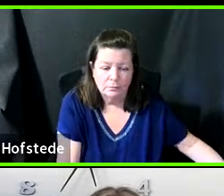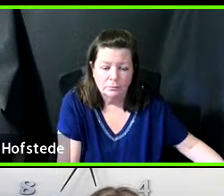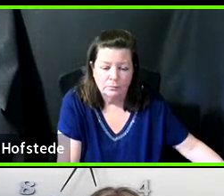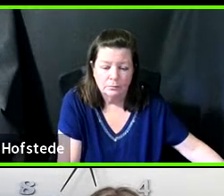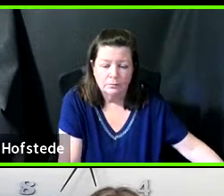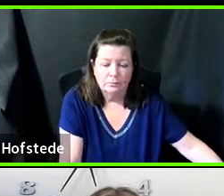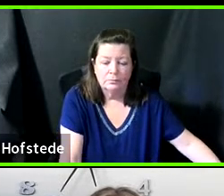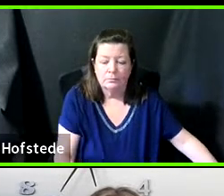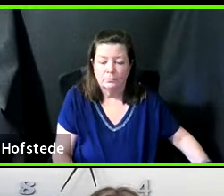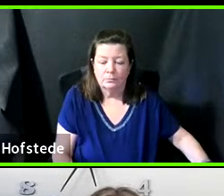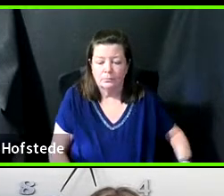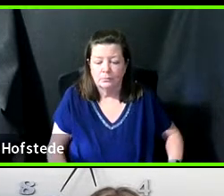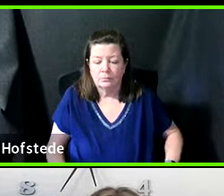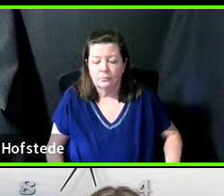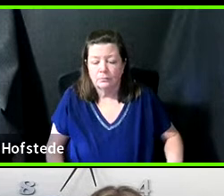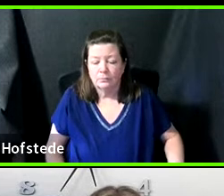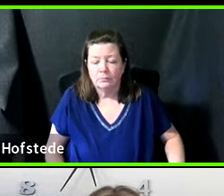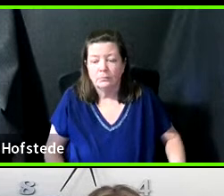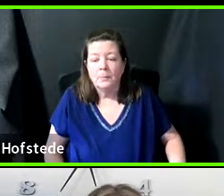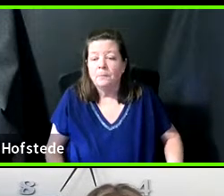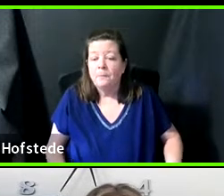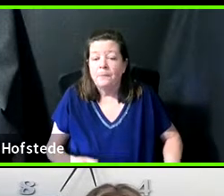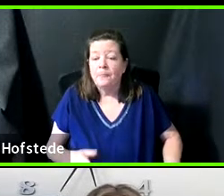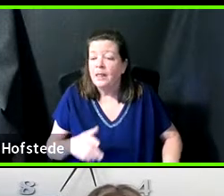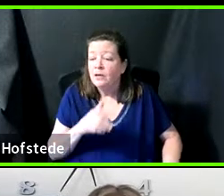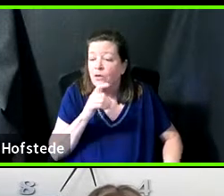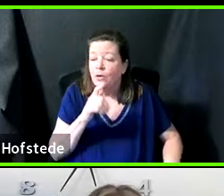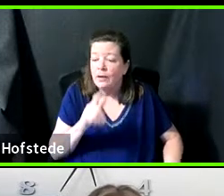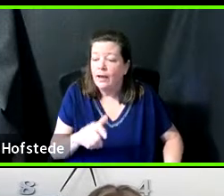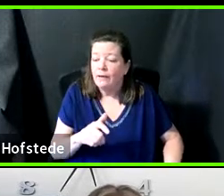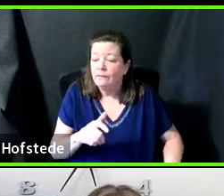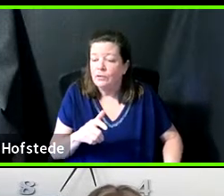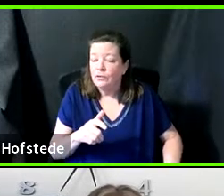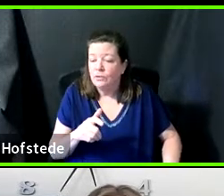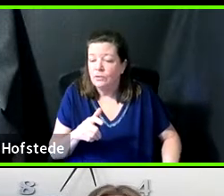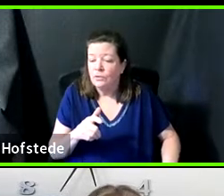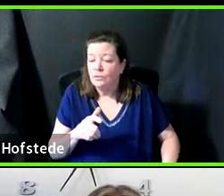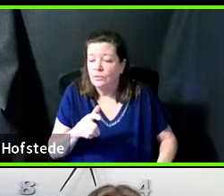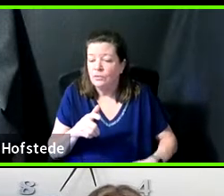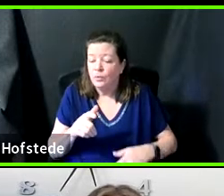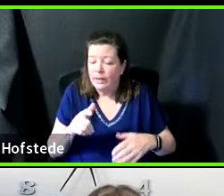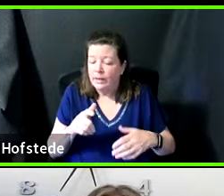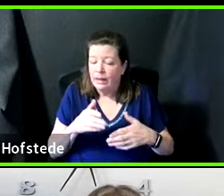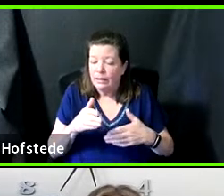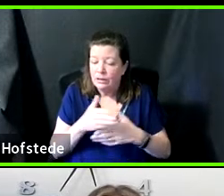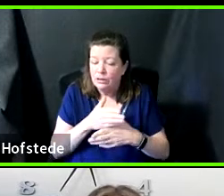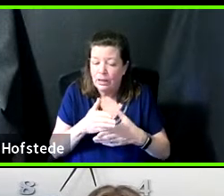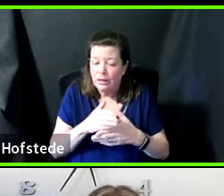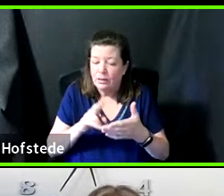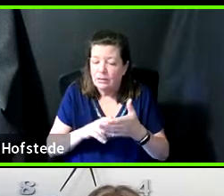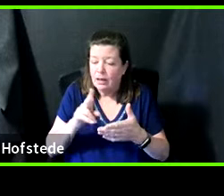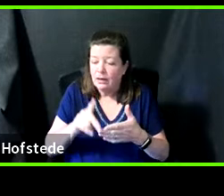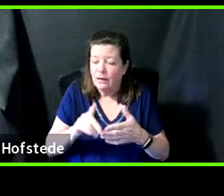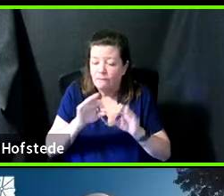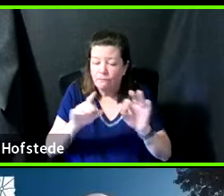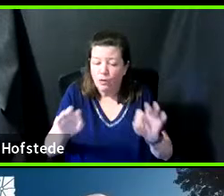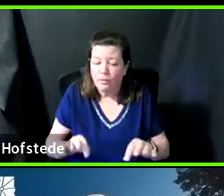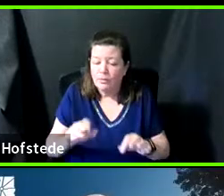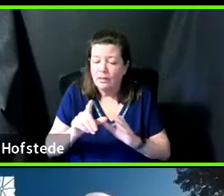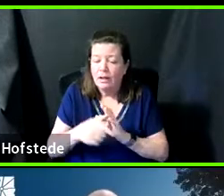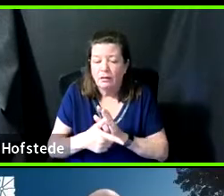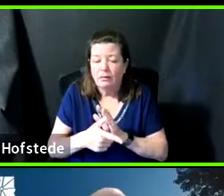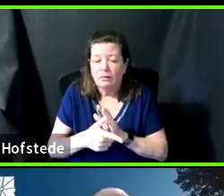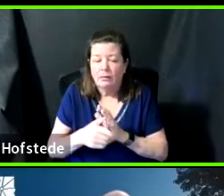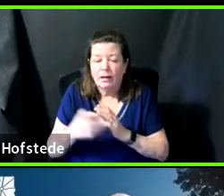you don't necessarily have to decide now too, because we can share out, we have all of your contact information. We can share out a sign up form as those dates